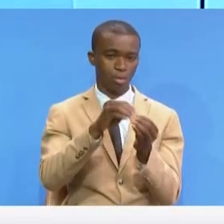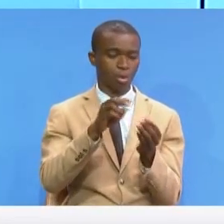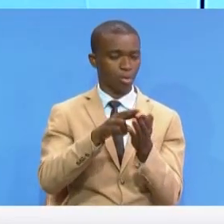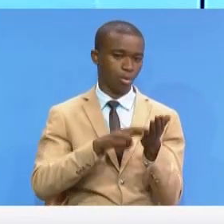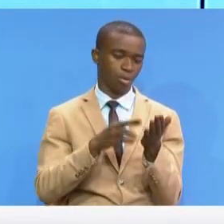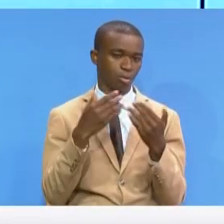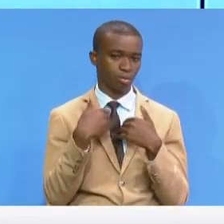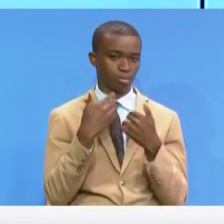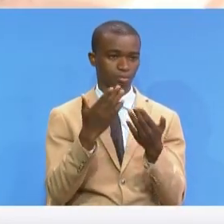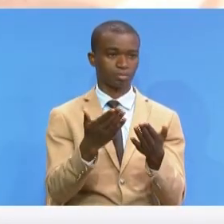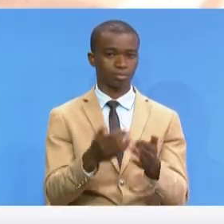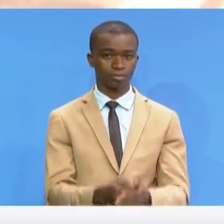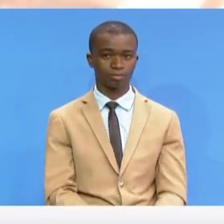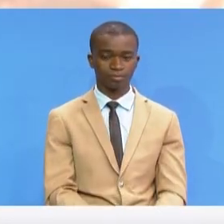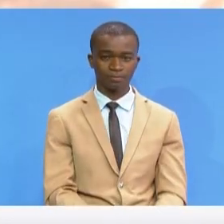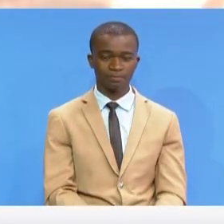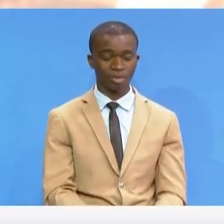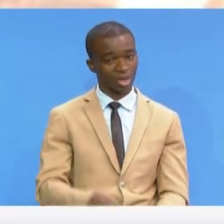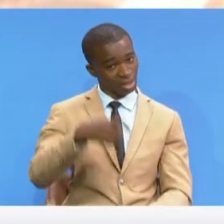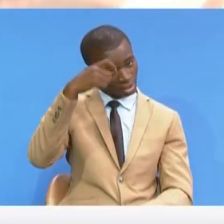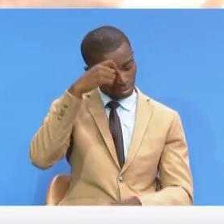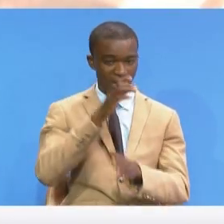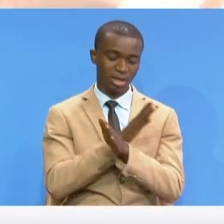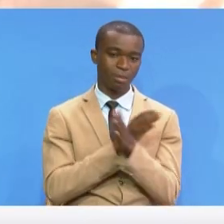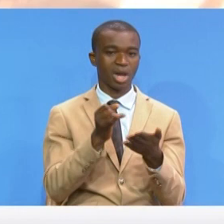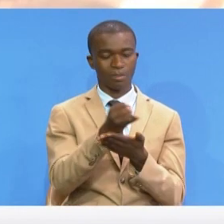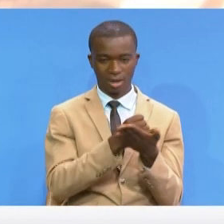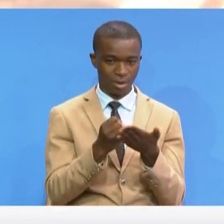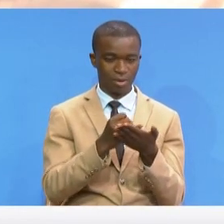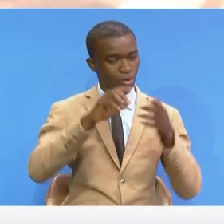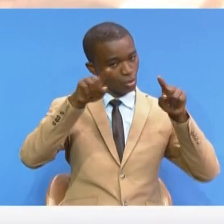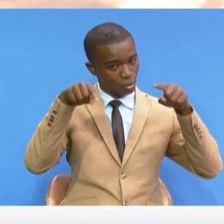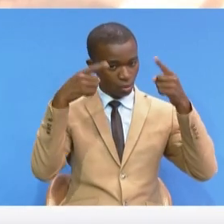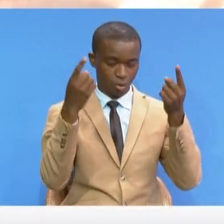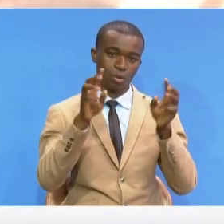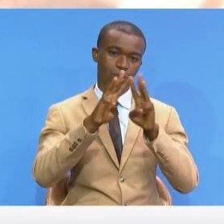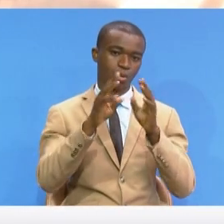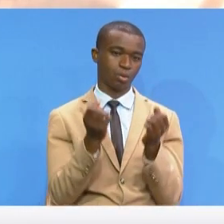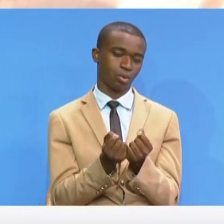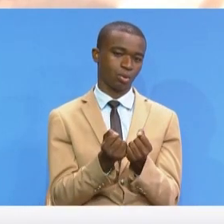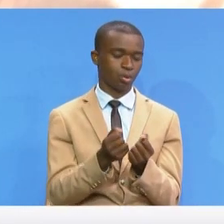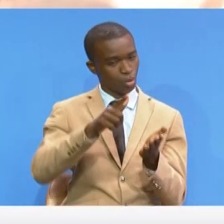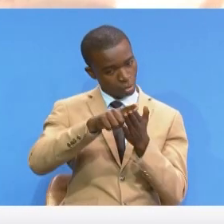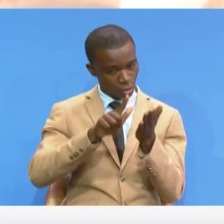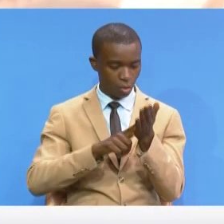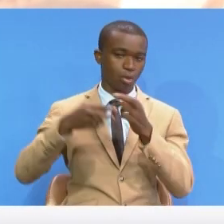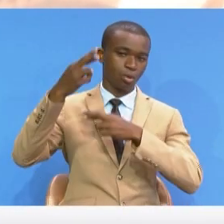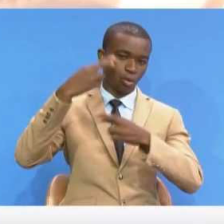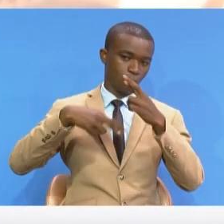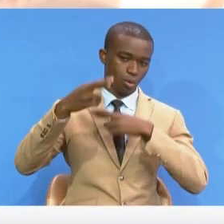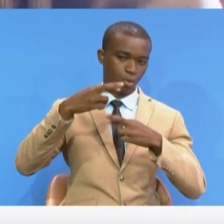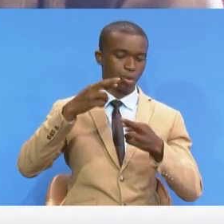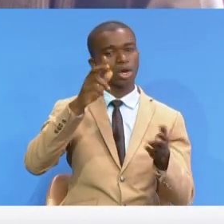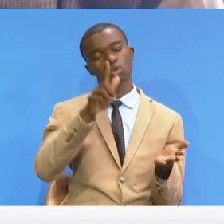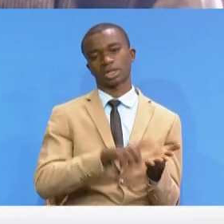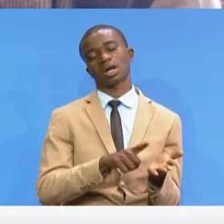rest of the story. The Smart Zambia Institute has successfully held an e-government legislative review workshop in